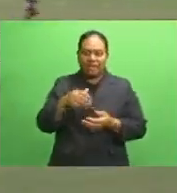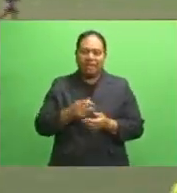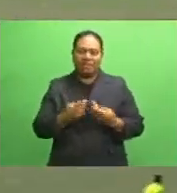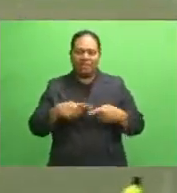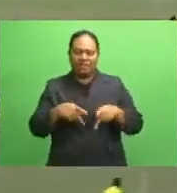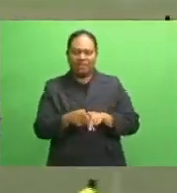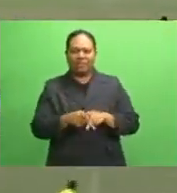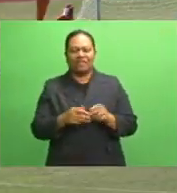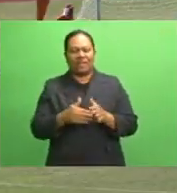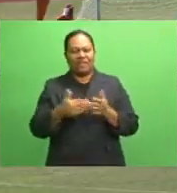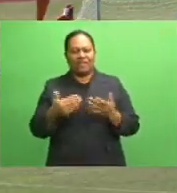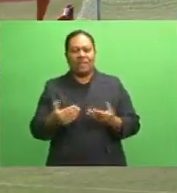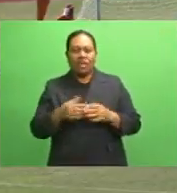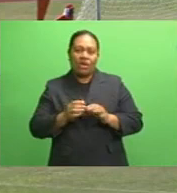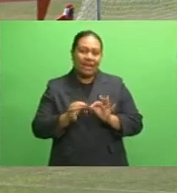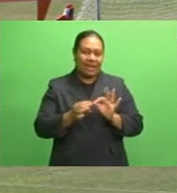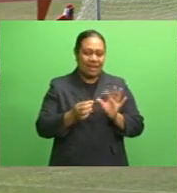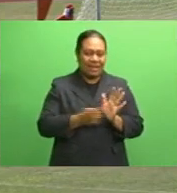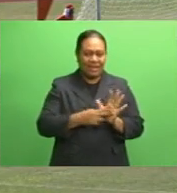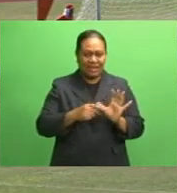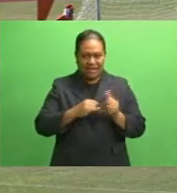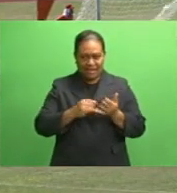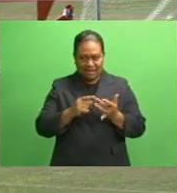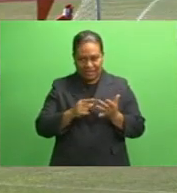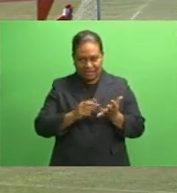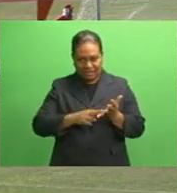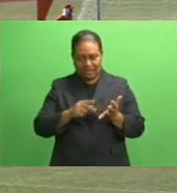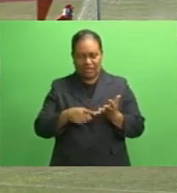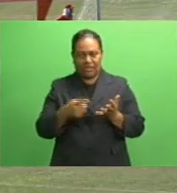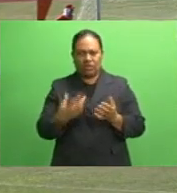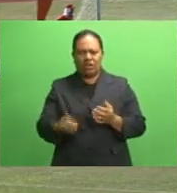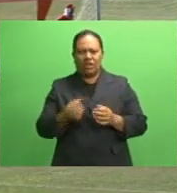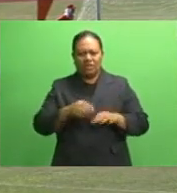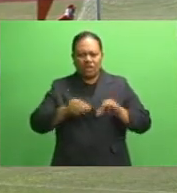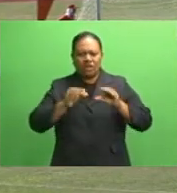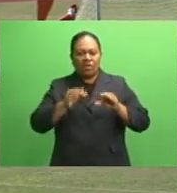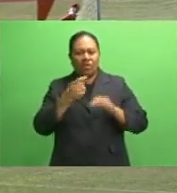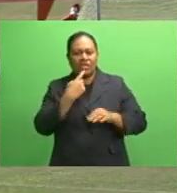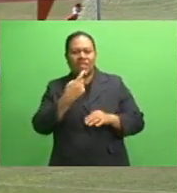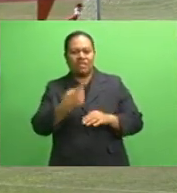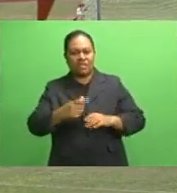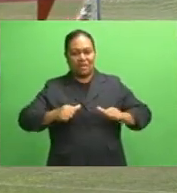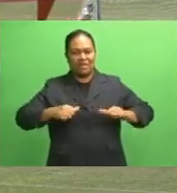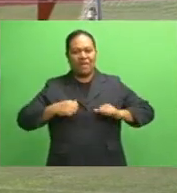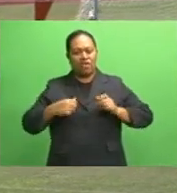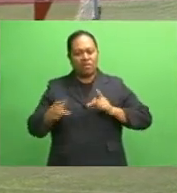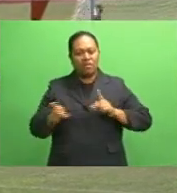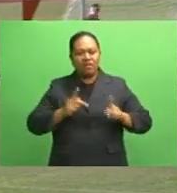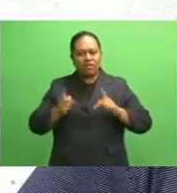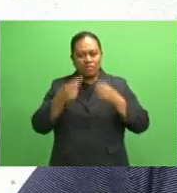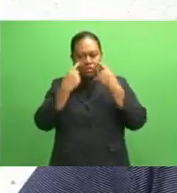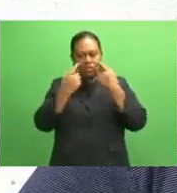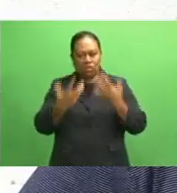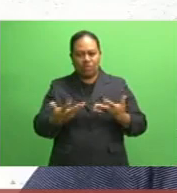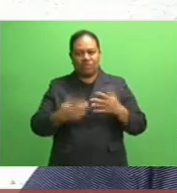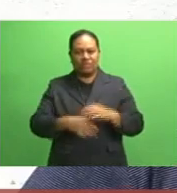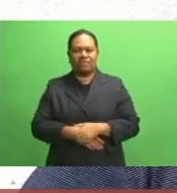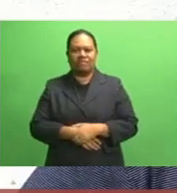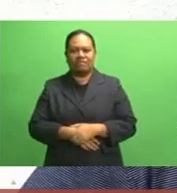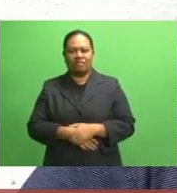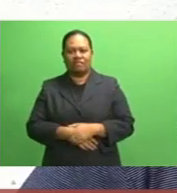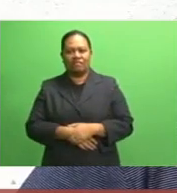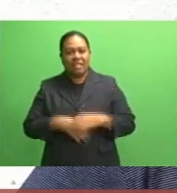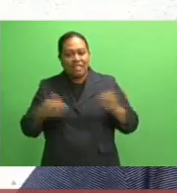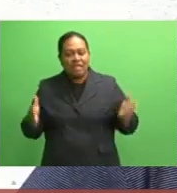Giant Killers also fell short of the semi-final spot, coach Tangi Von Olangi was proud of the performance of his players. They play with a lot of